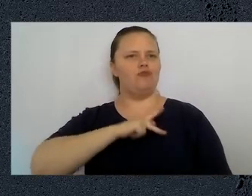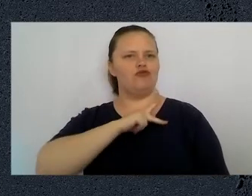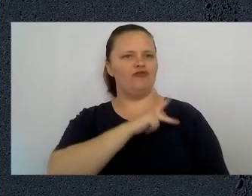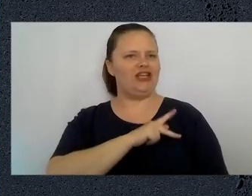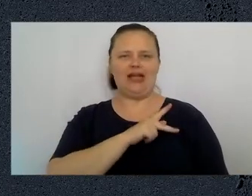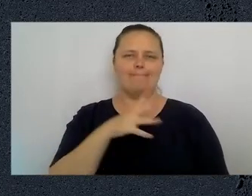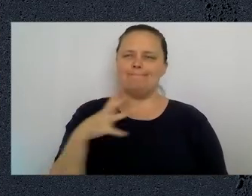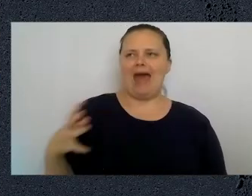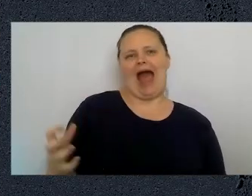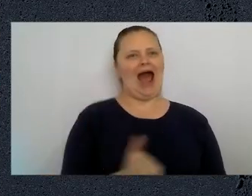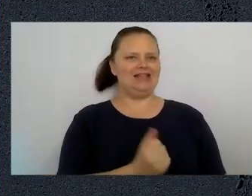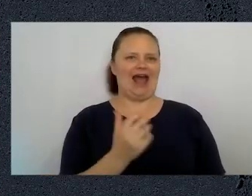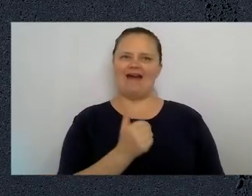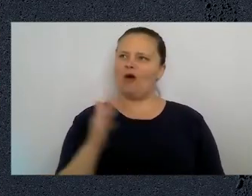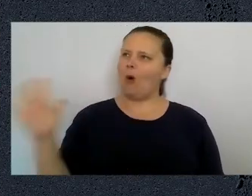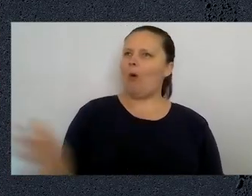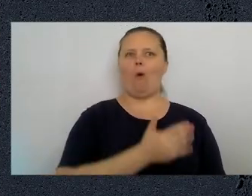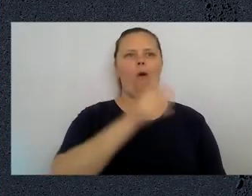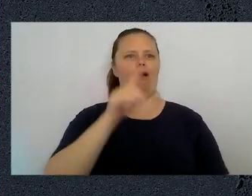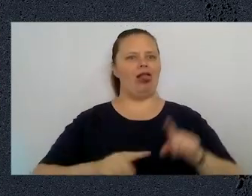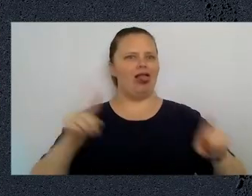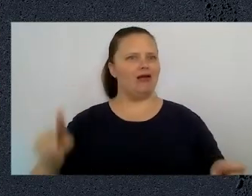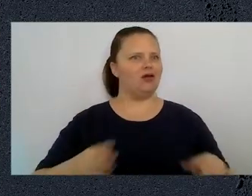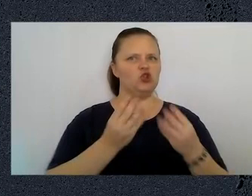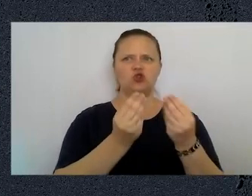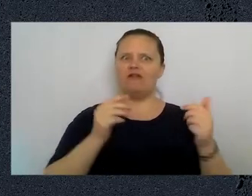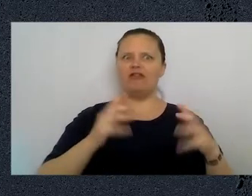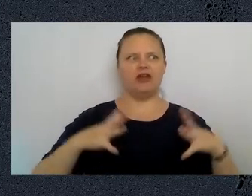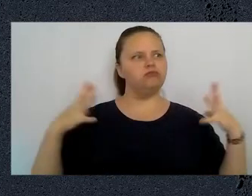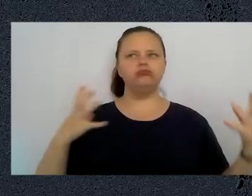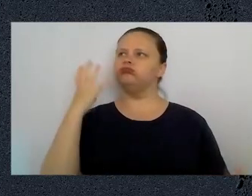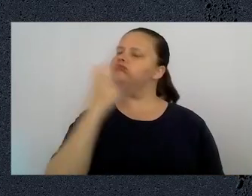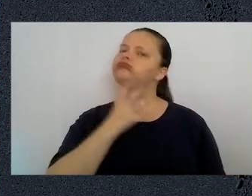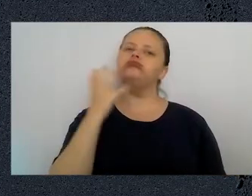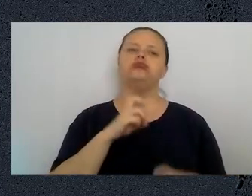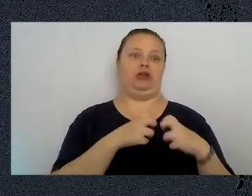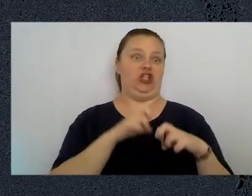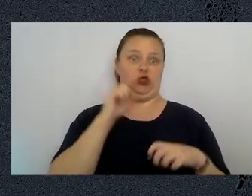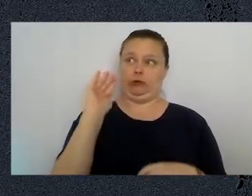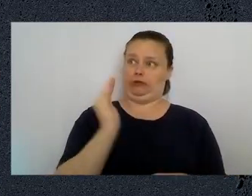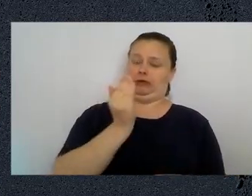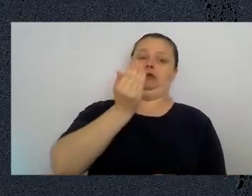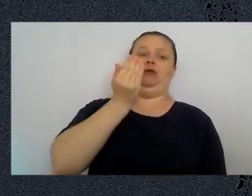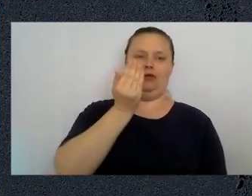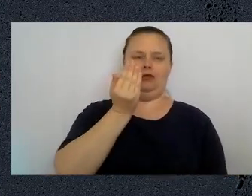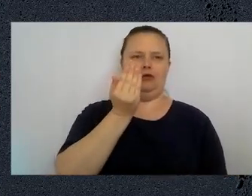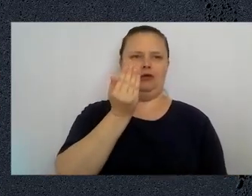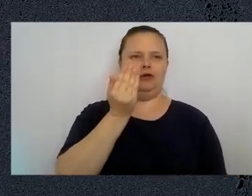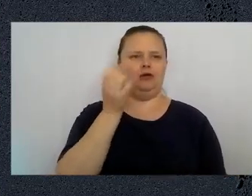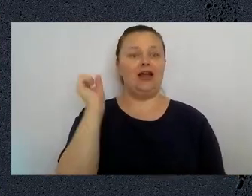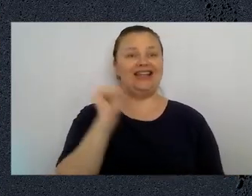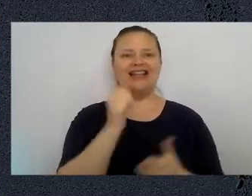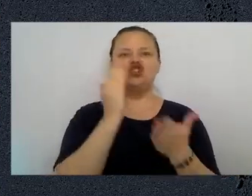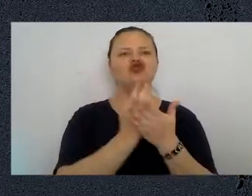need all of that to solve these really major issues that we're going to face. Yes, it's the right thing to